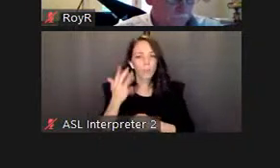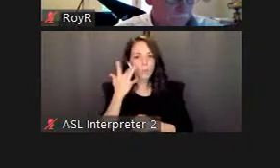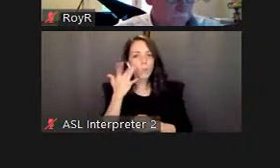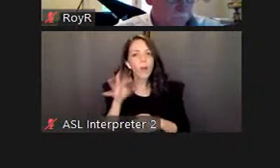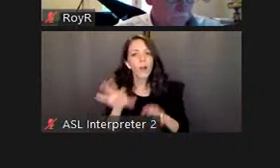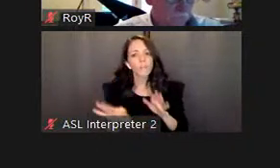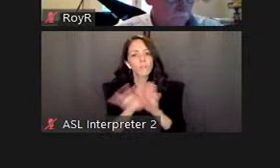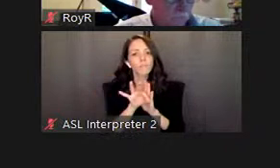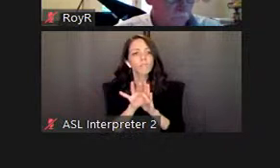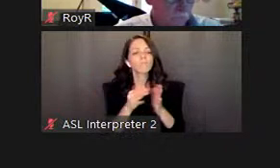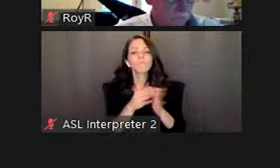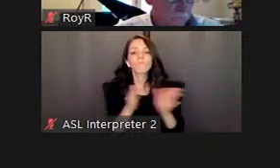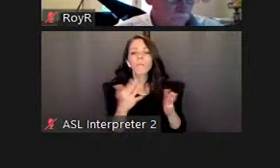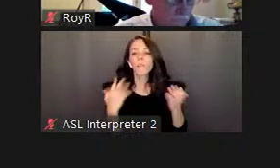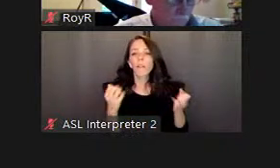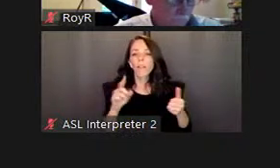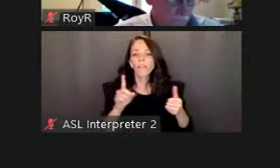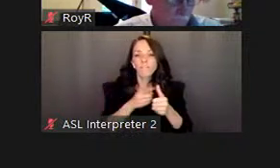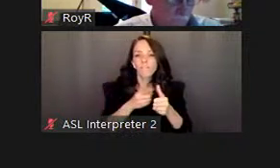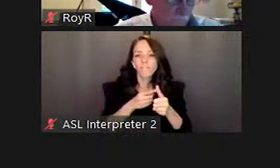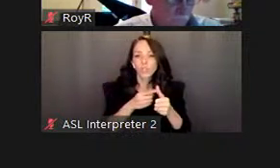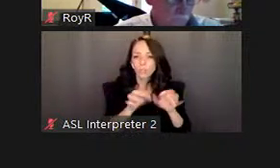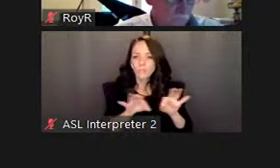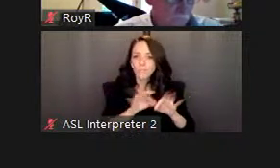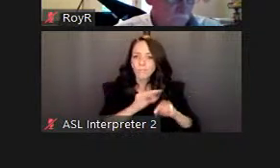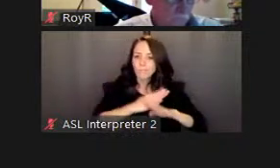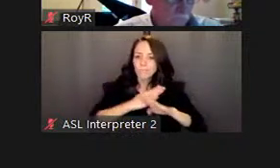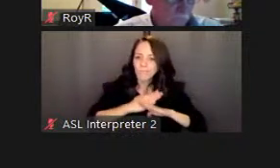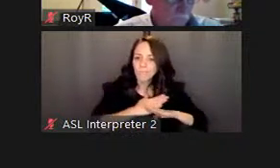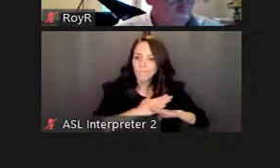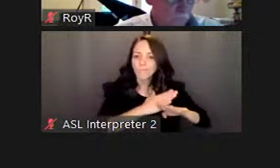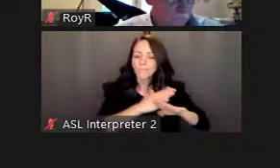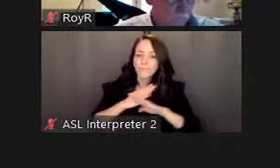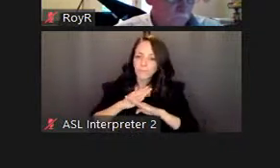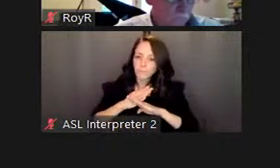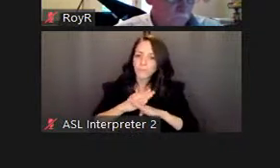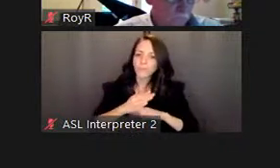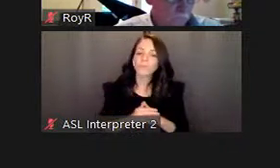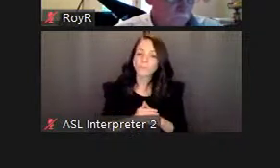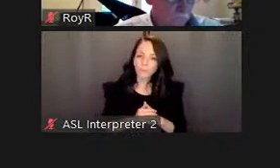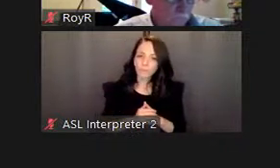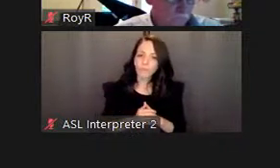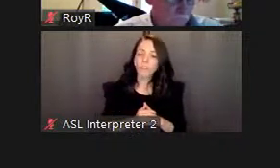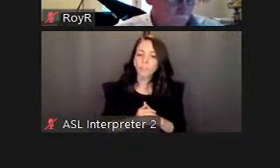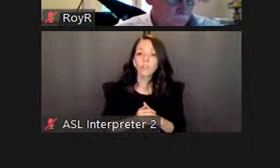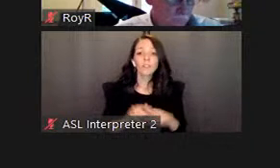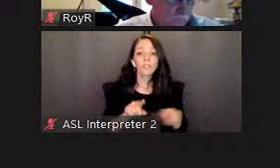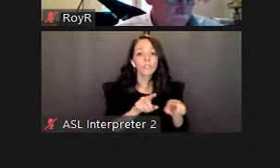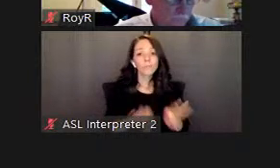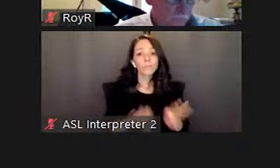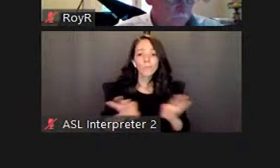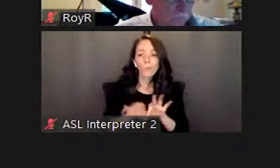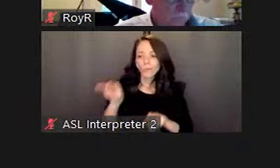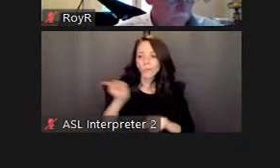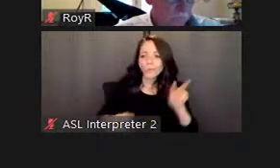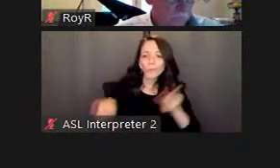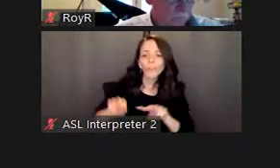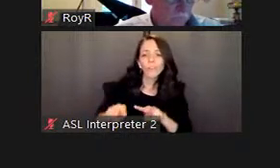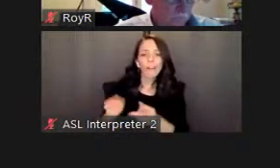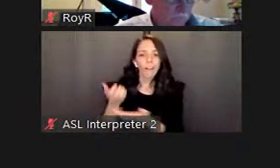In order to get to that full holistic recovery, including economic recovery, we have to